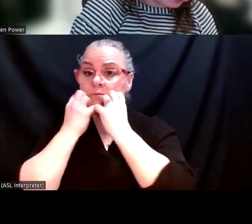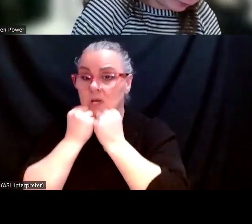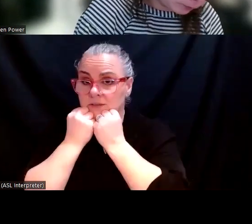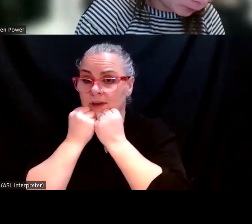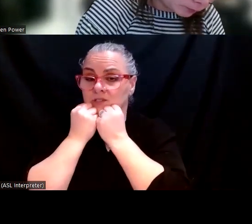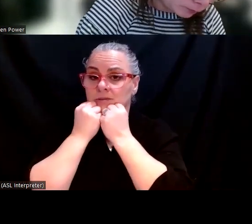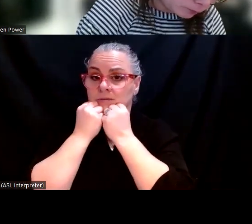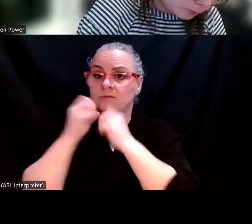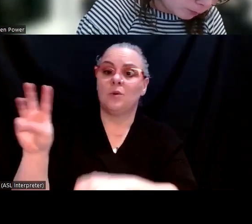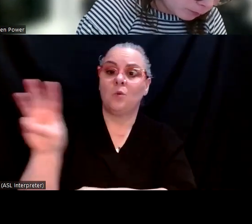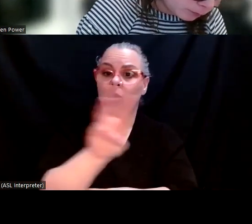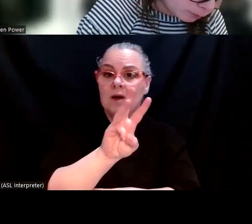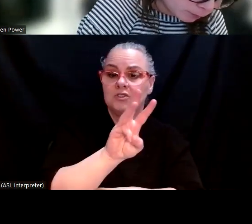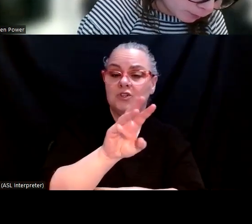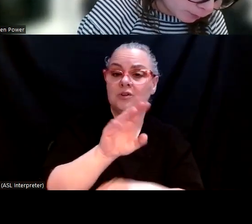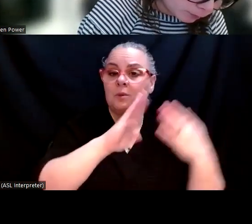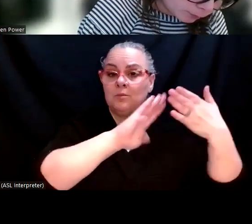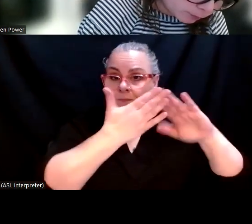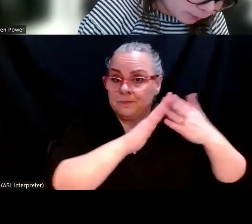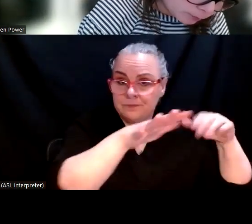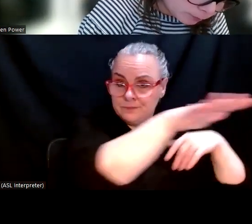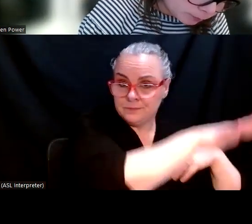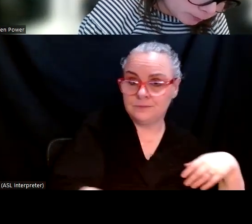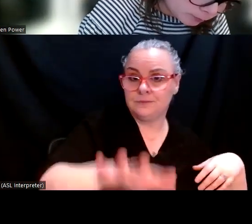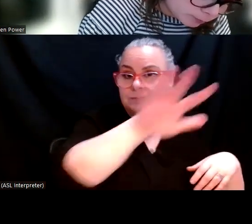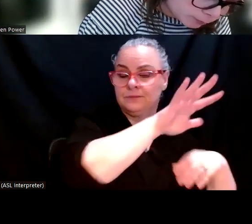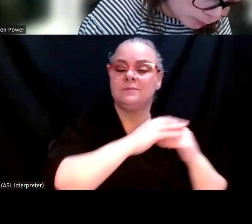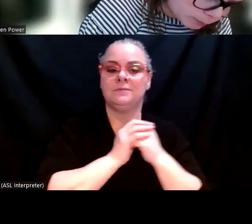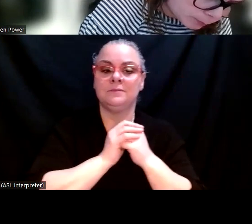Western municipalities and